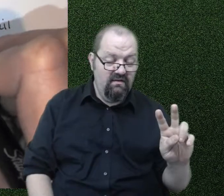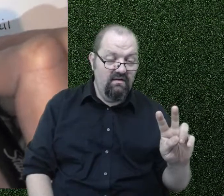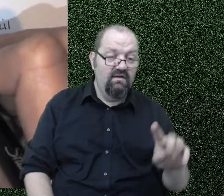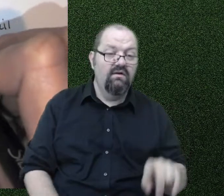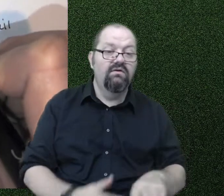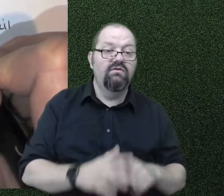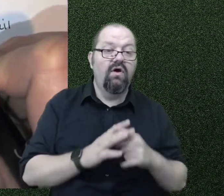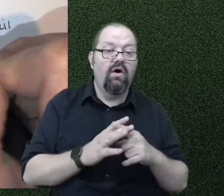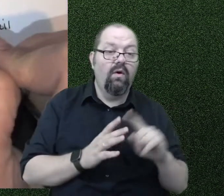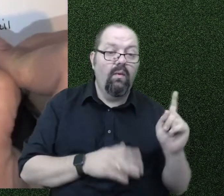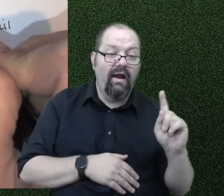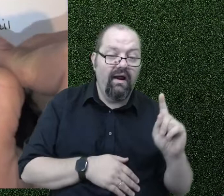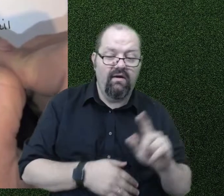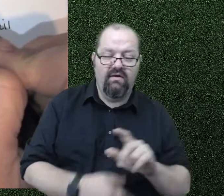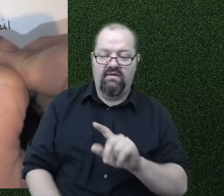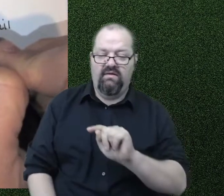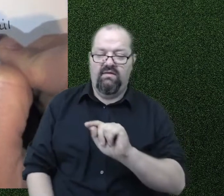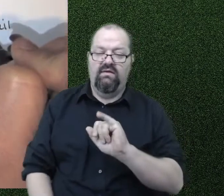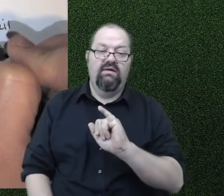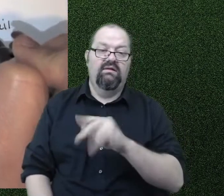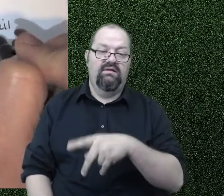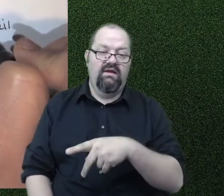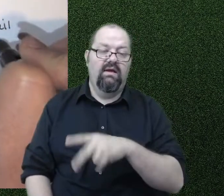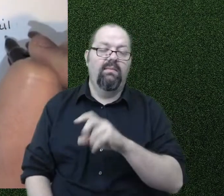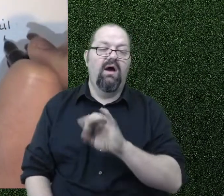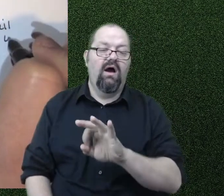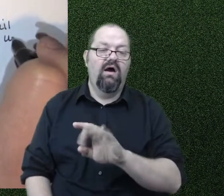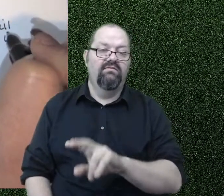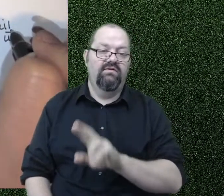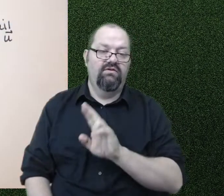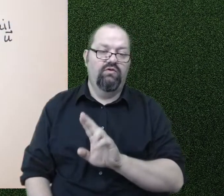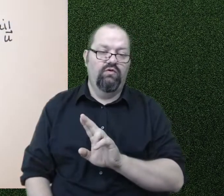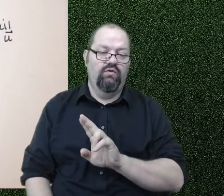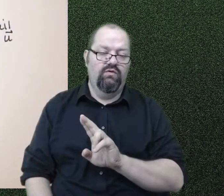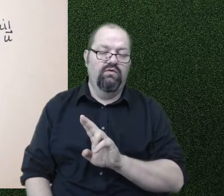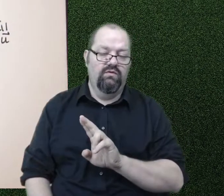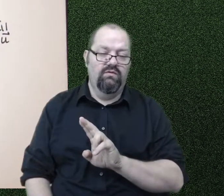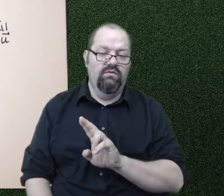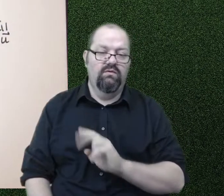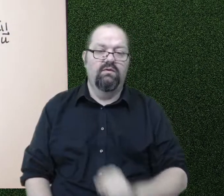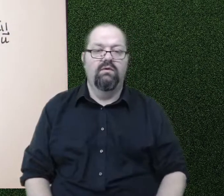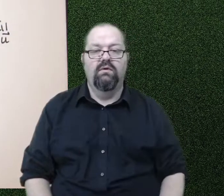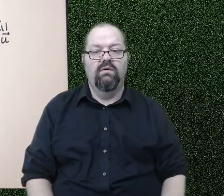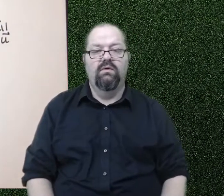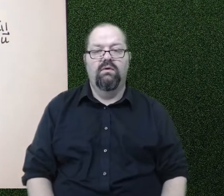at the tip of u.